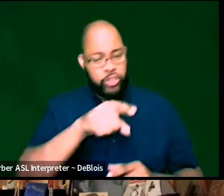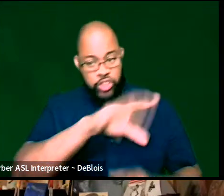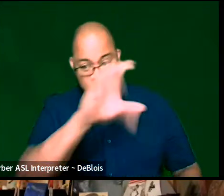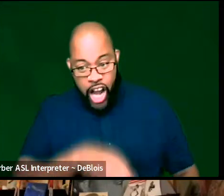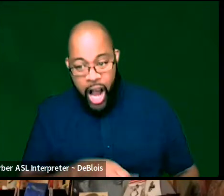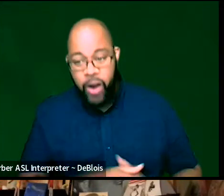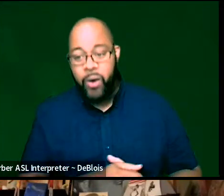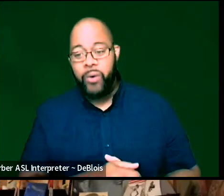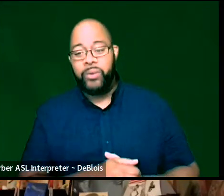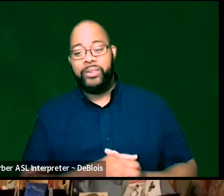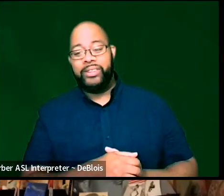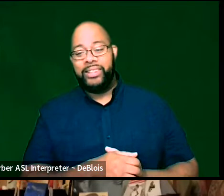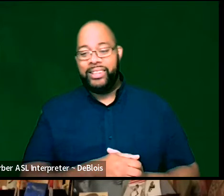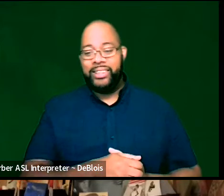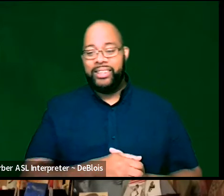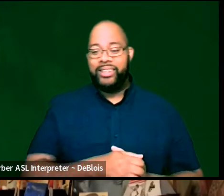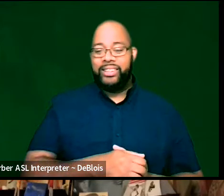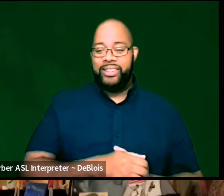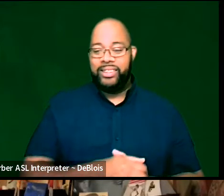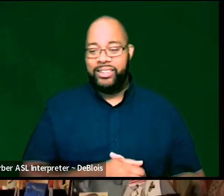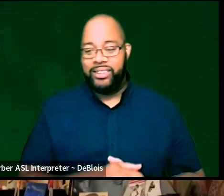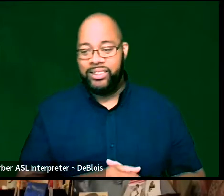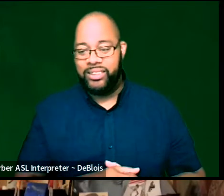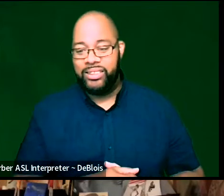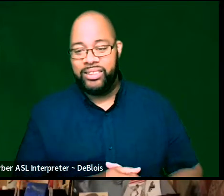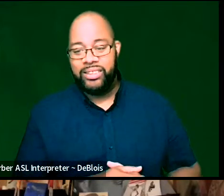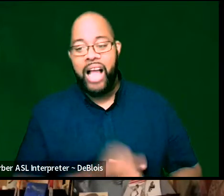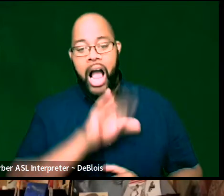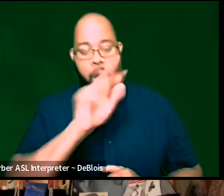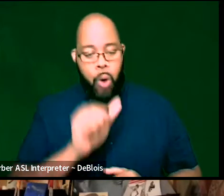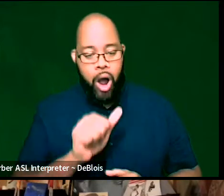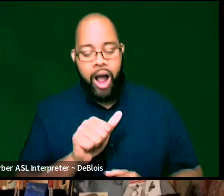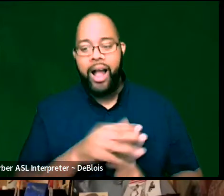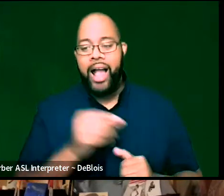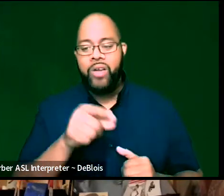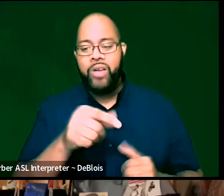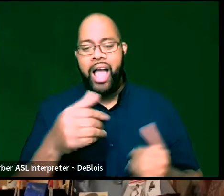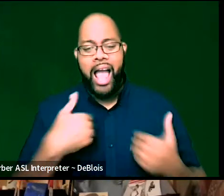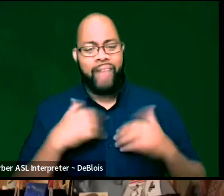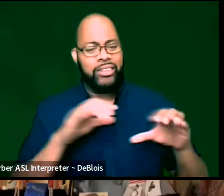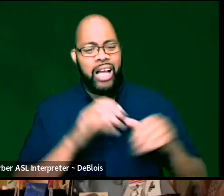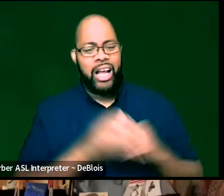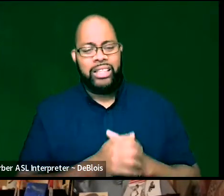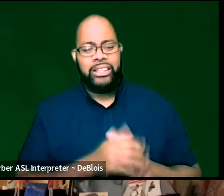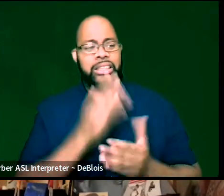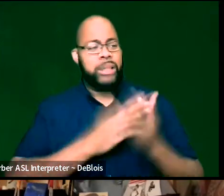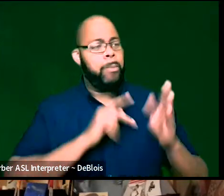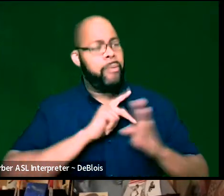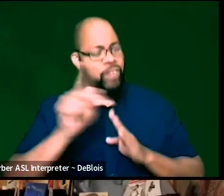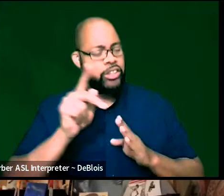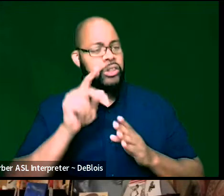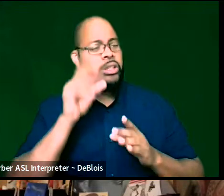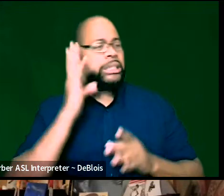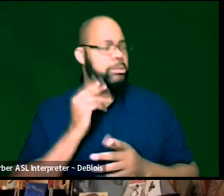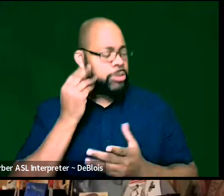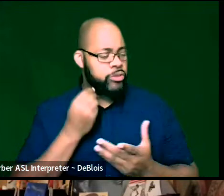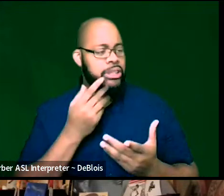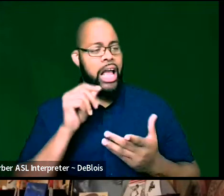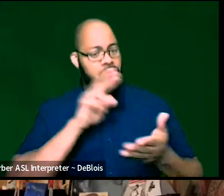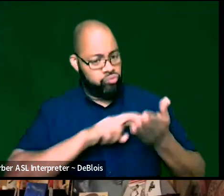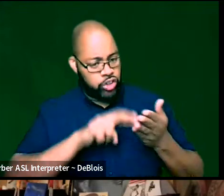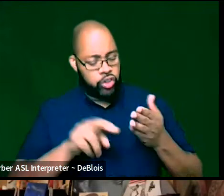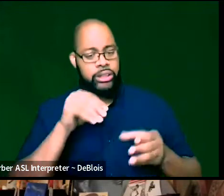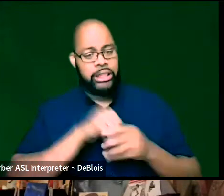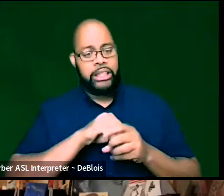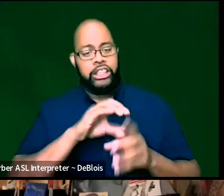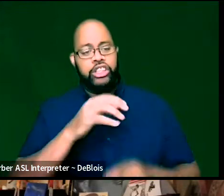Chicago. Yes. And Iowa, and you have done some professional experiences and research in